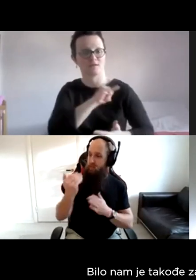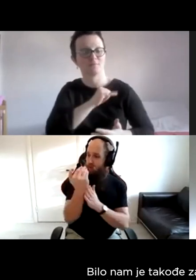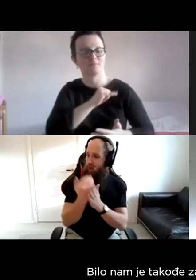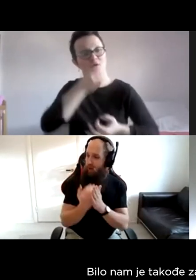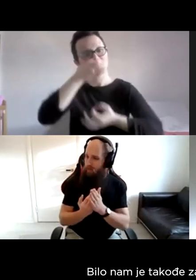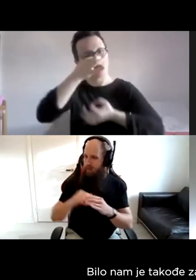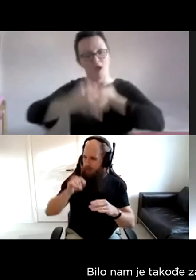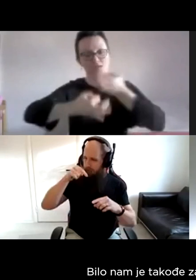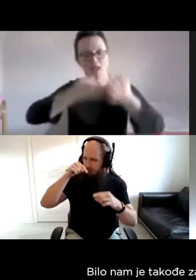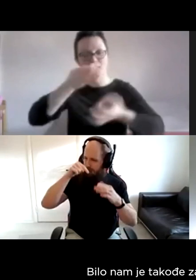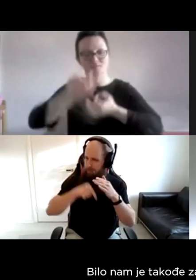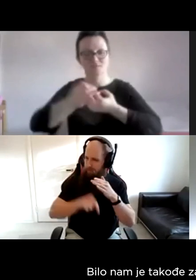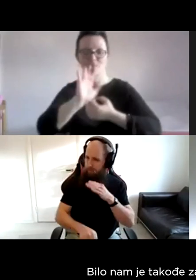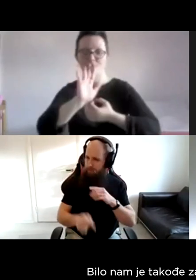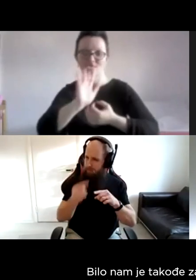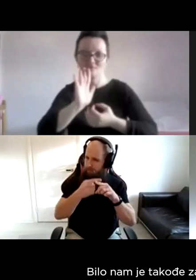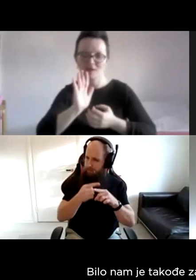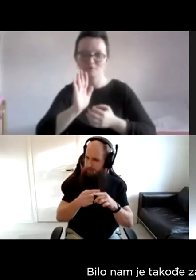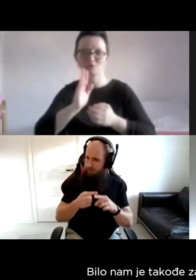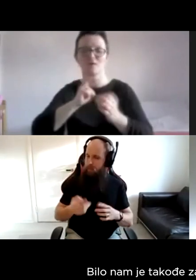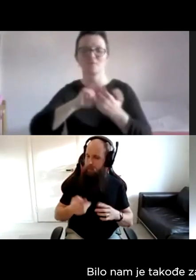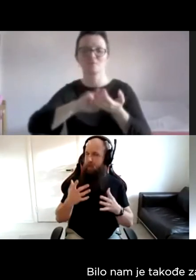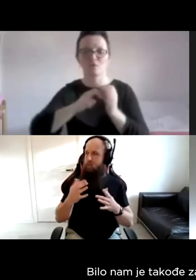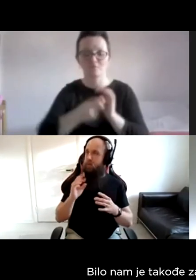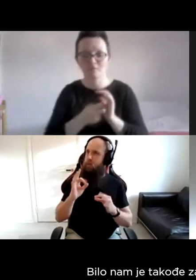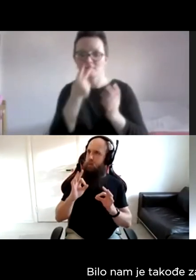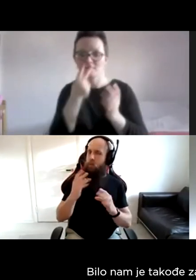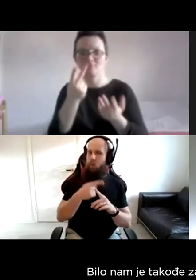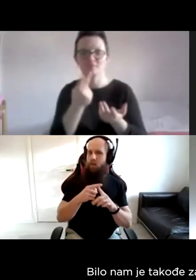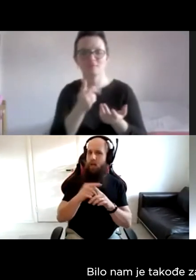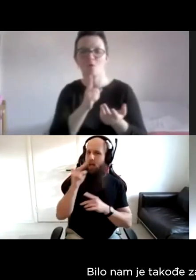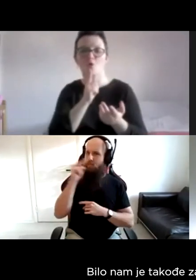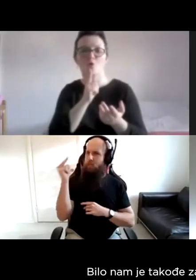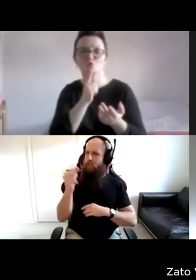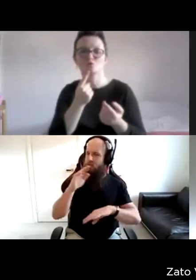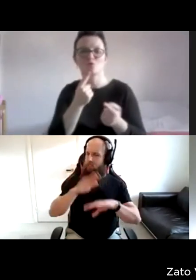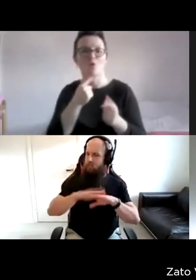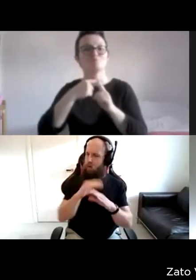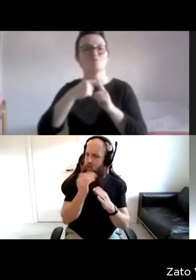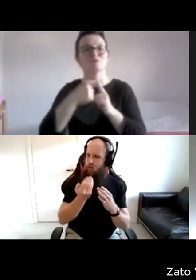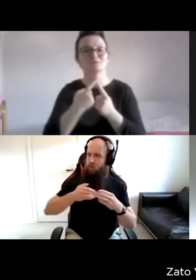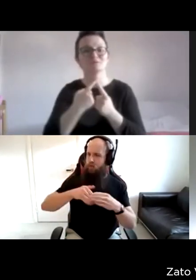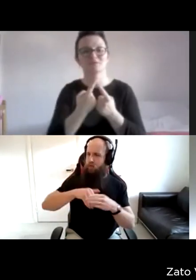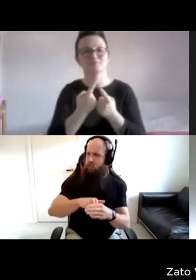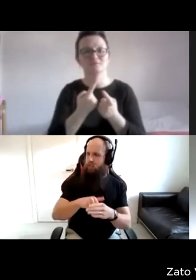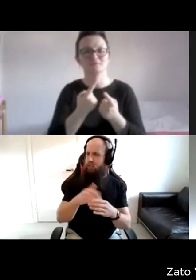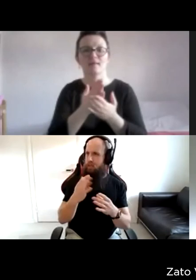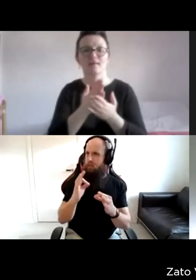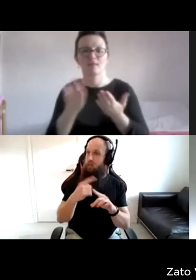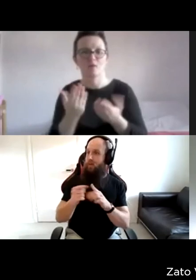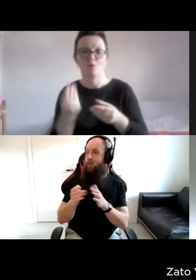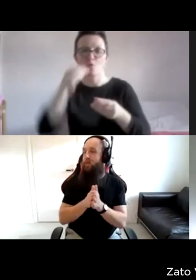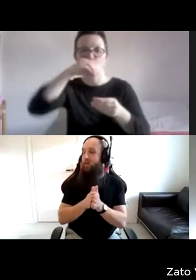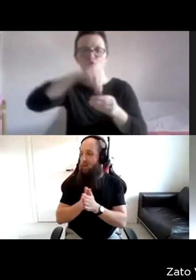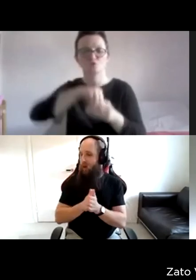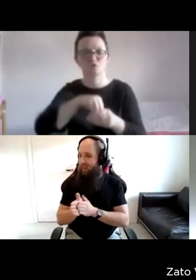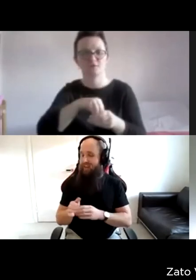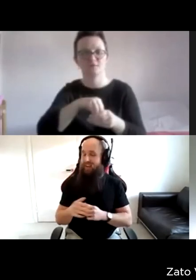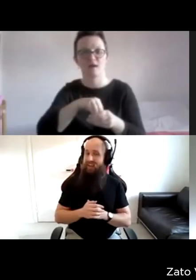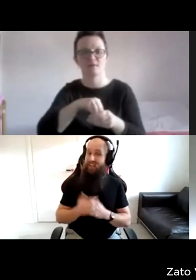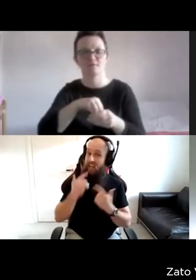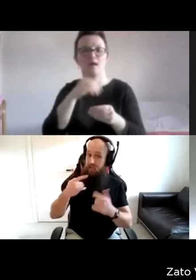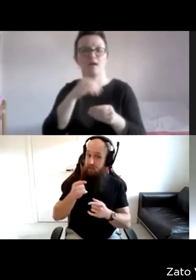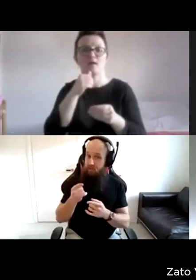positive aspects of inclusion and the remaining challenges. So thank you for sharing also and